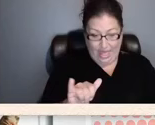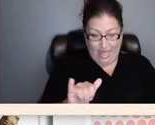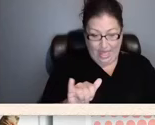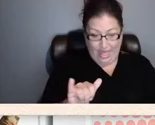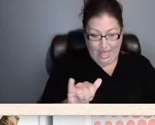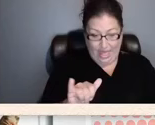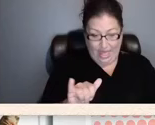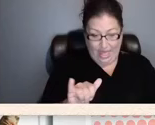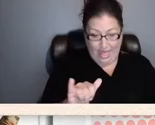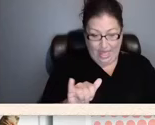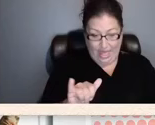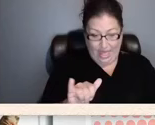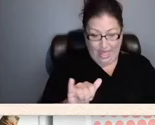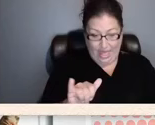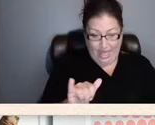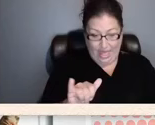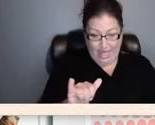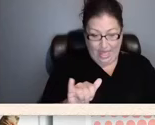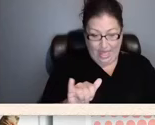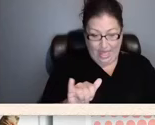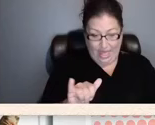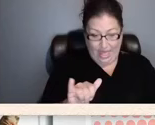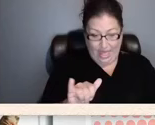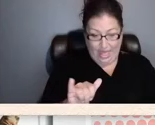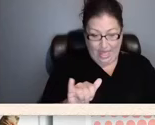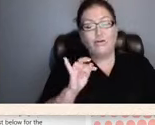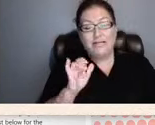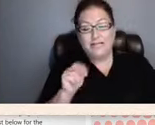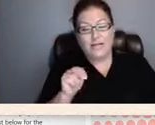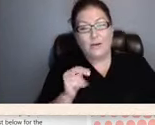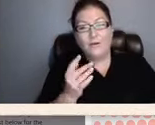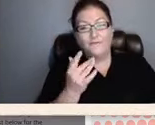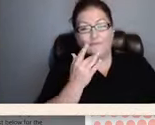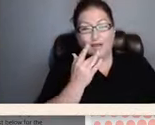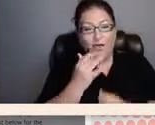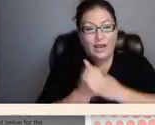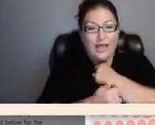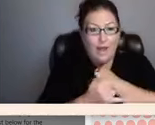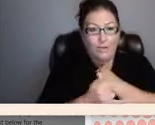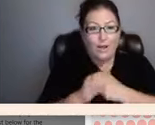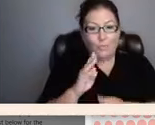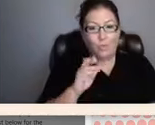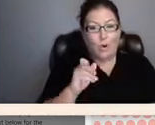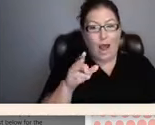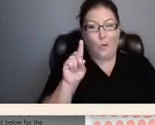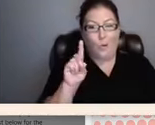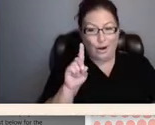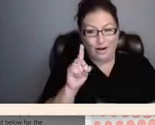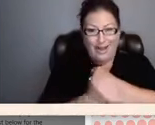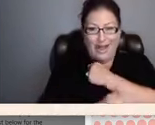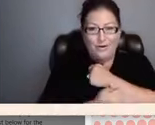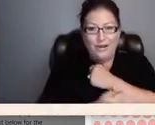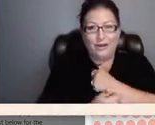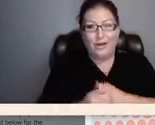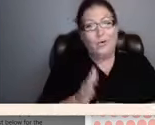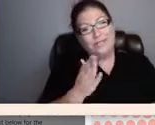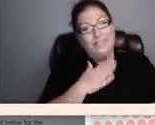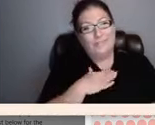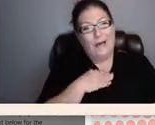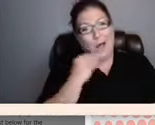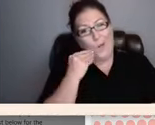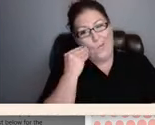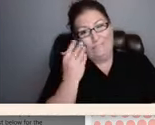So if we'll get Kristen to put in her favorite county, it's Broward County. Well, it's my home. It's just your